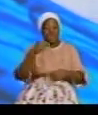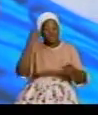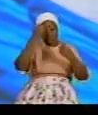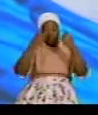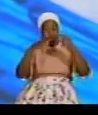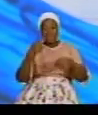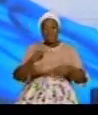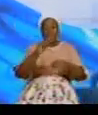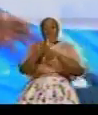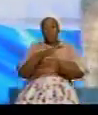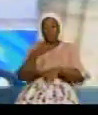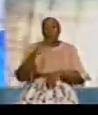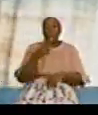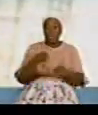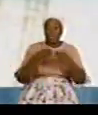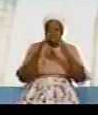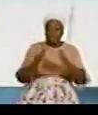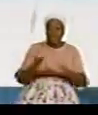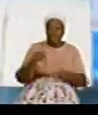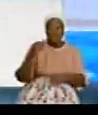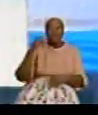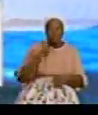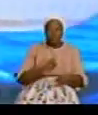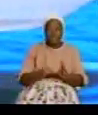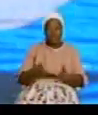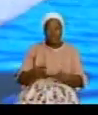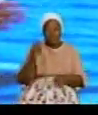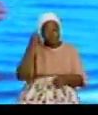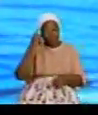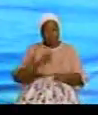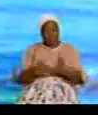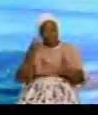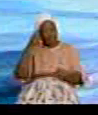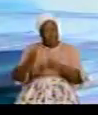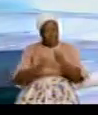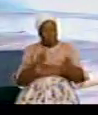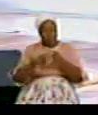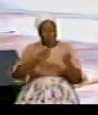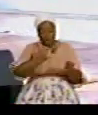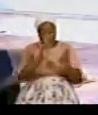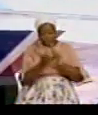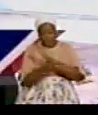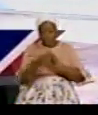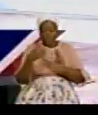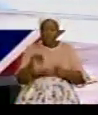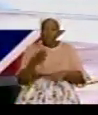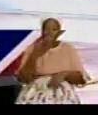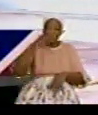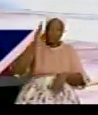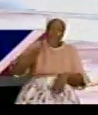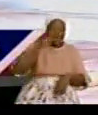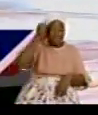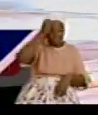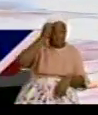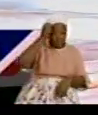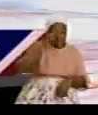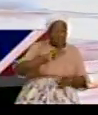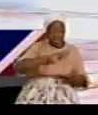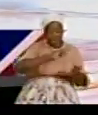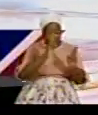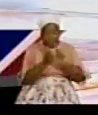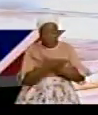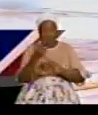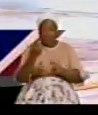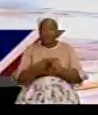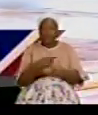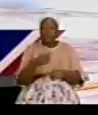tradition of the elders. But for people repenting of evil thoughts, repenting of adulteries, repenting